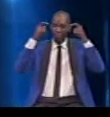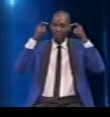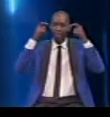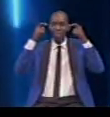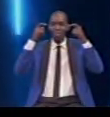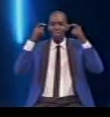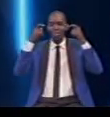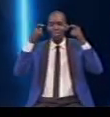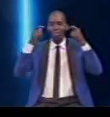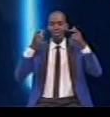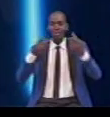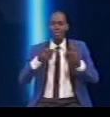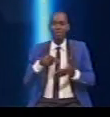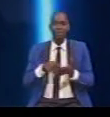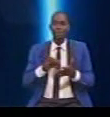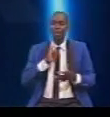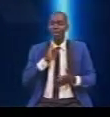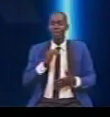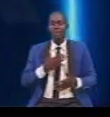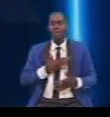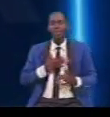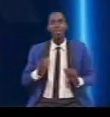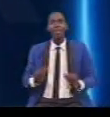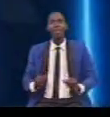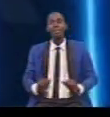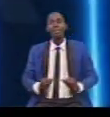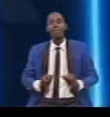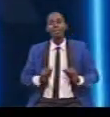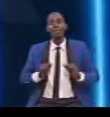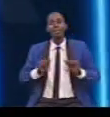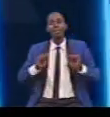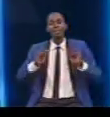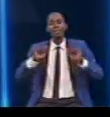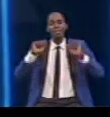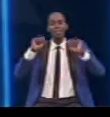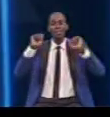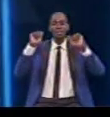crown. This is my surrender.